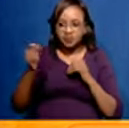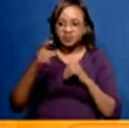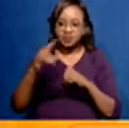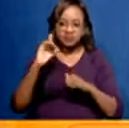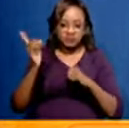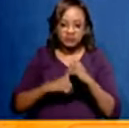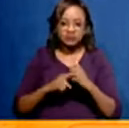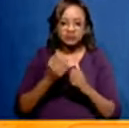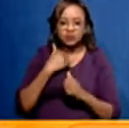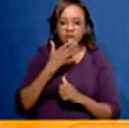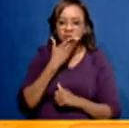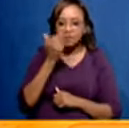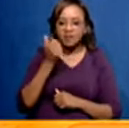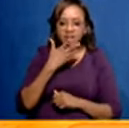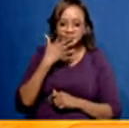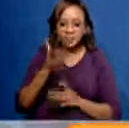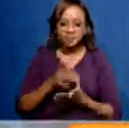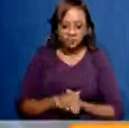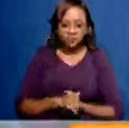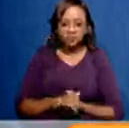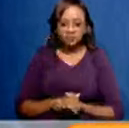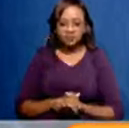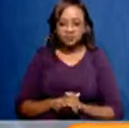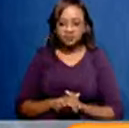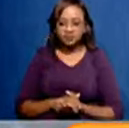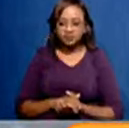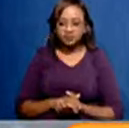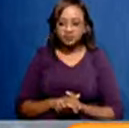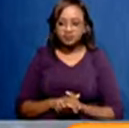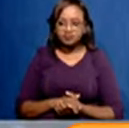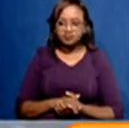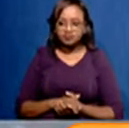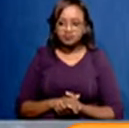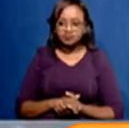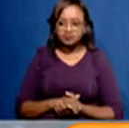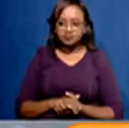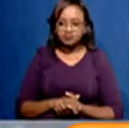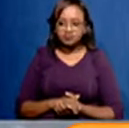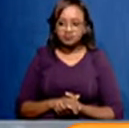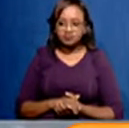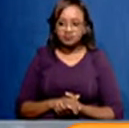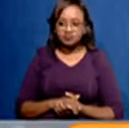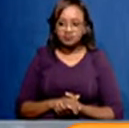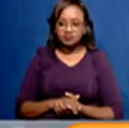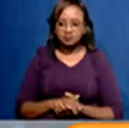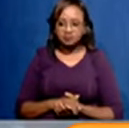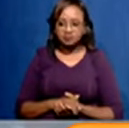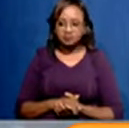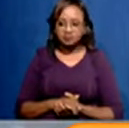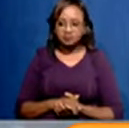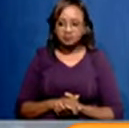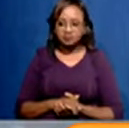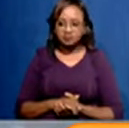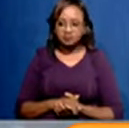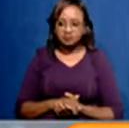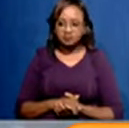informed answer to that question. Okay, I look forward to that. What's the population plus minus? Student population? In this, in Kenya? No, UN.